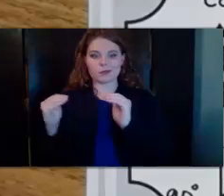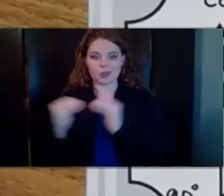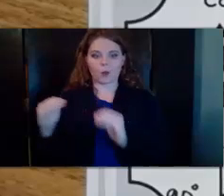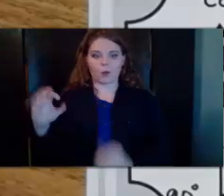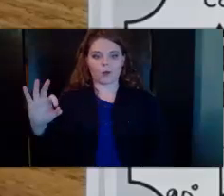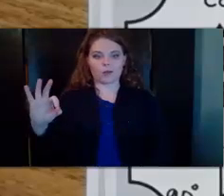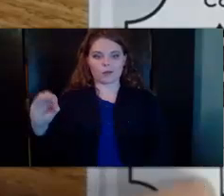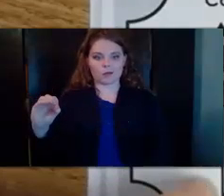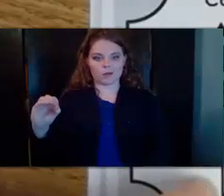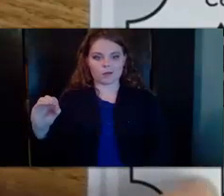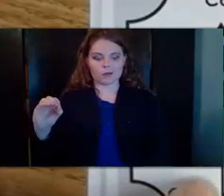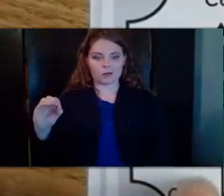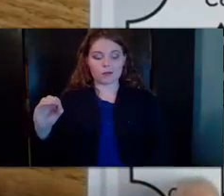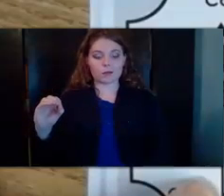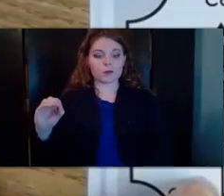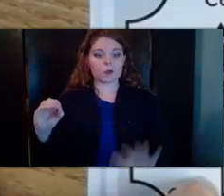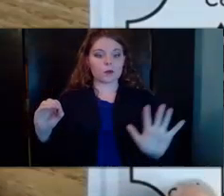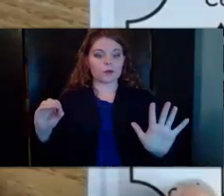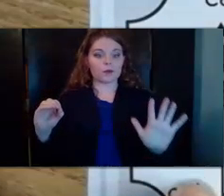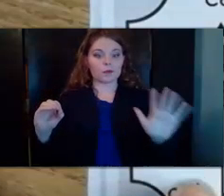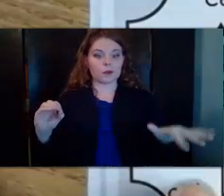90. So I'm going to take 55